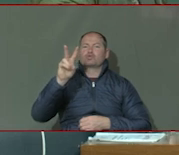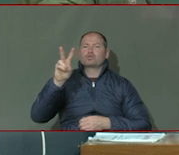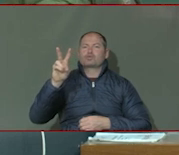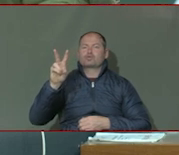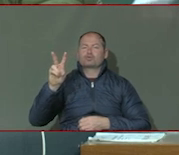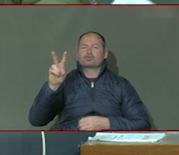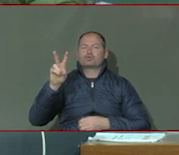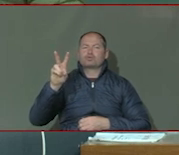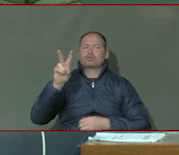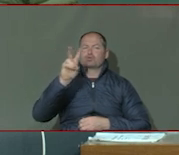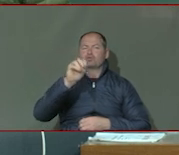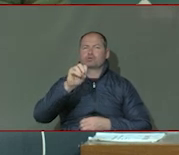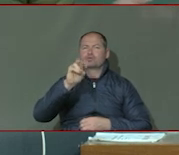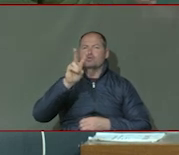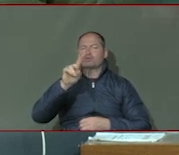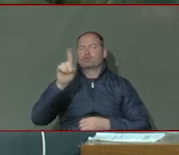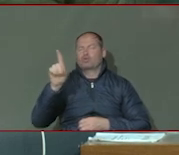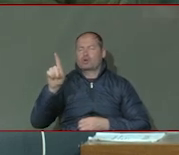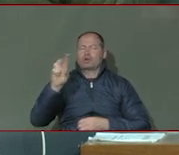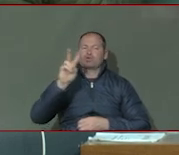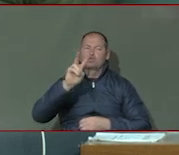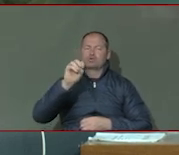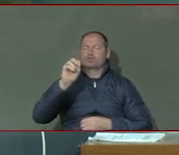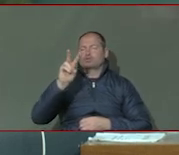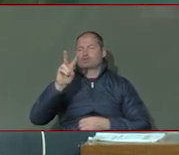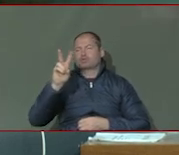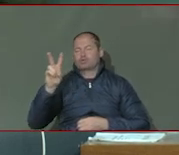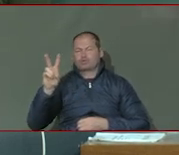2021. Let's have a look at it.